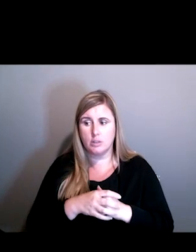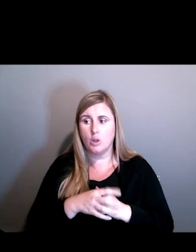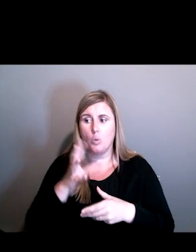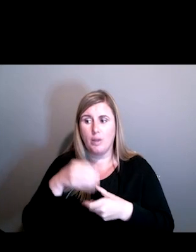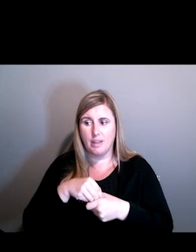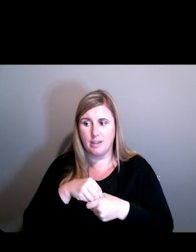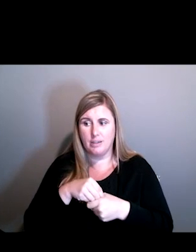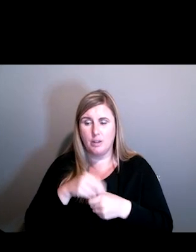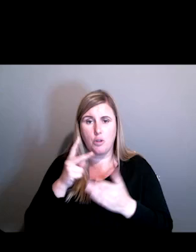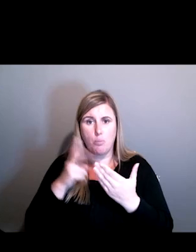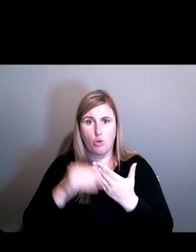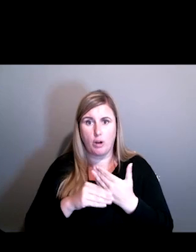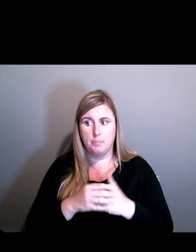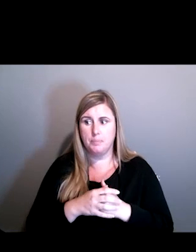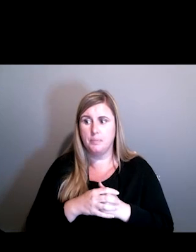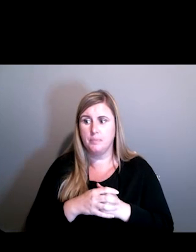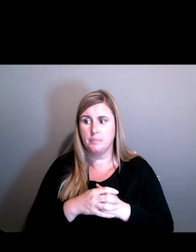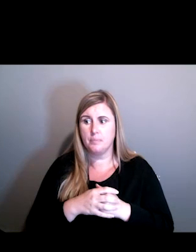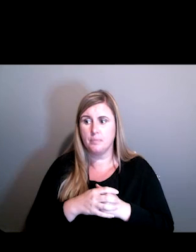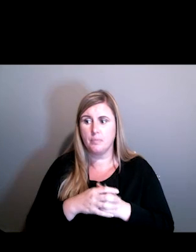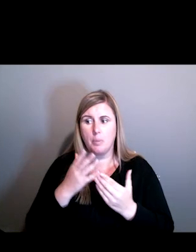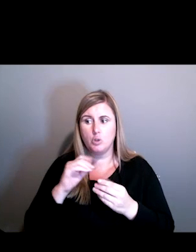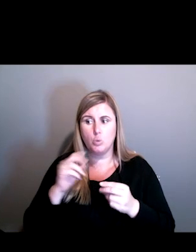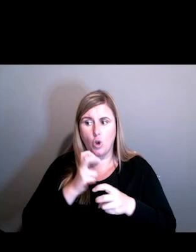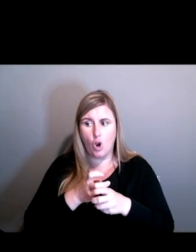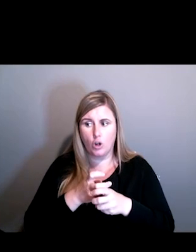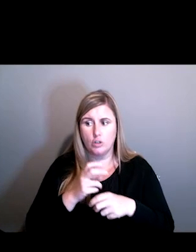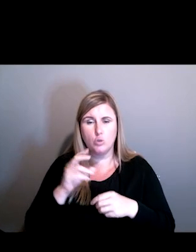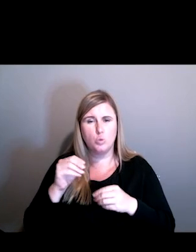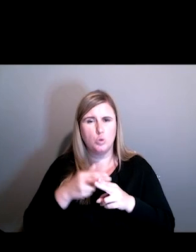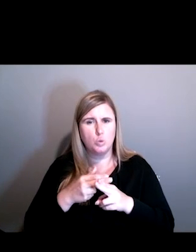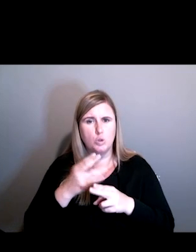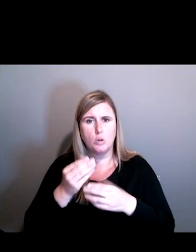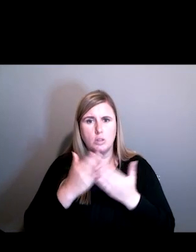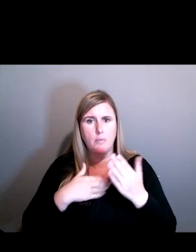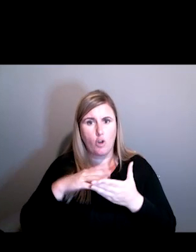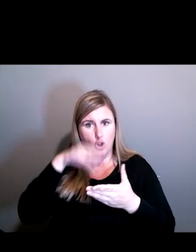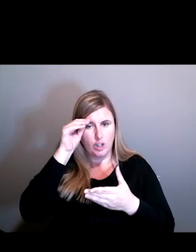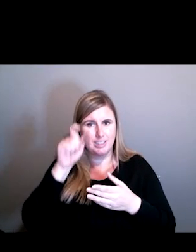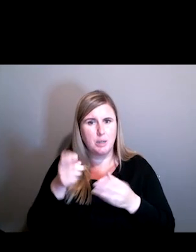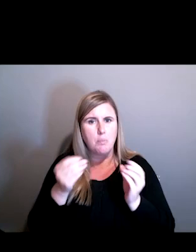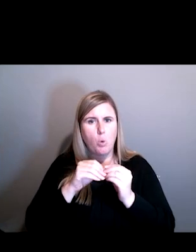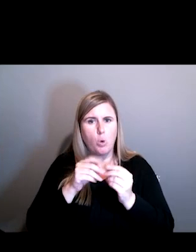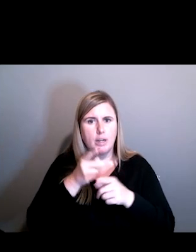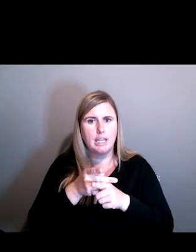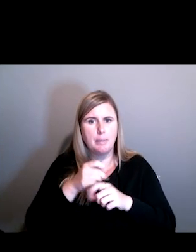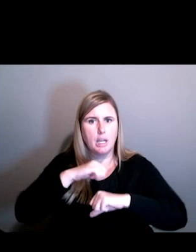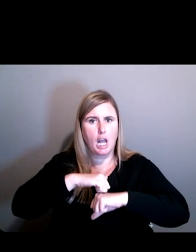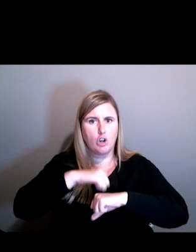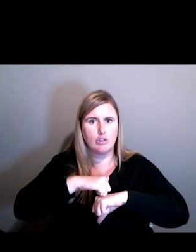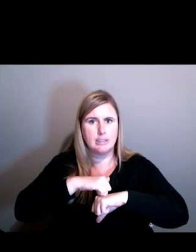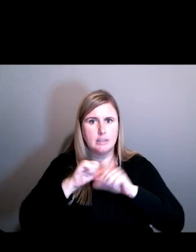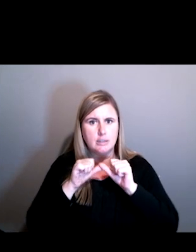targets within the program from easy to hard too soon. So some of our learners need more of a keeping